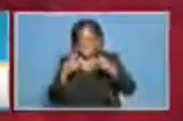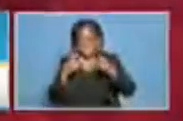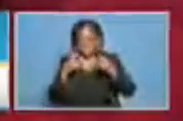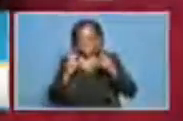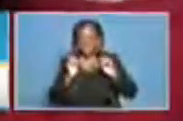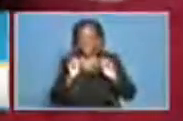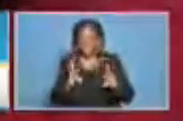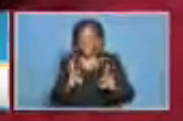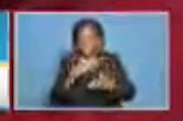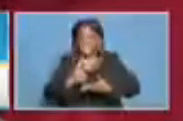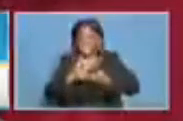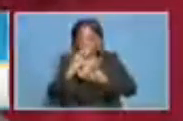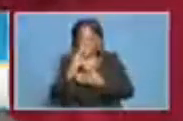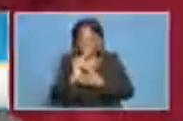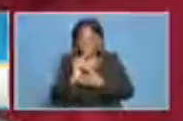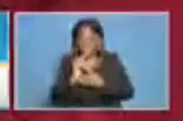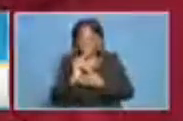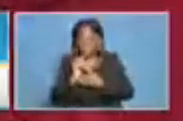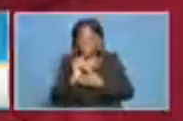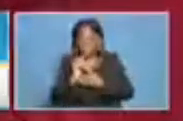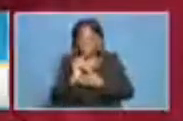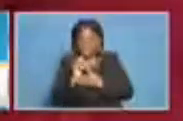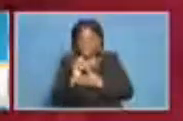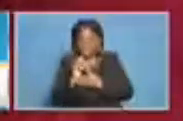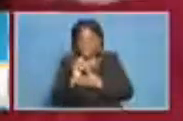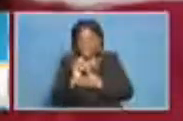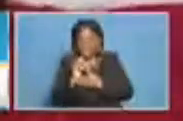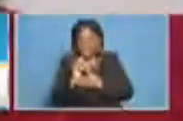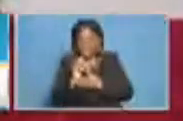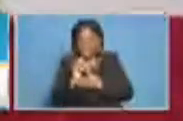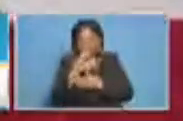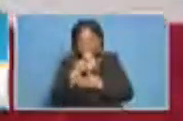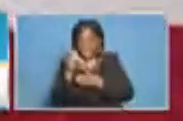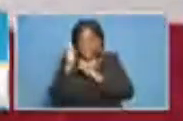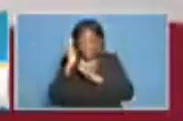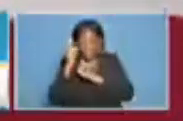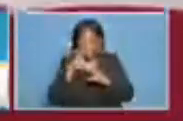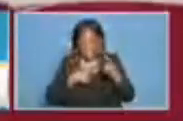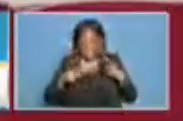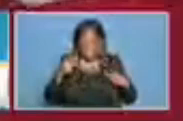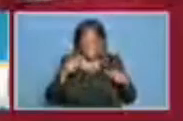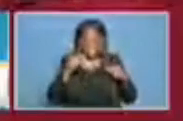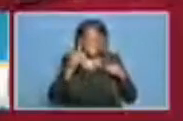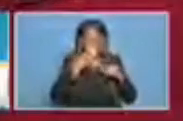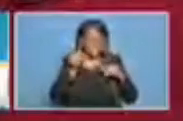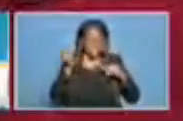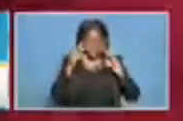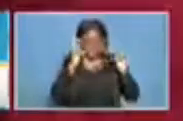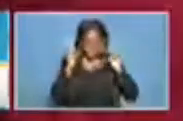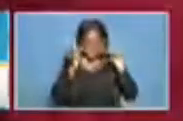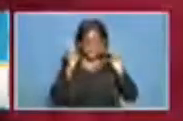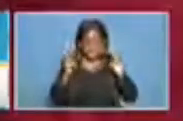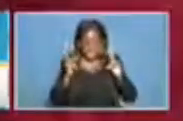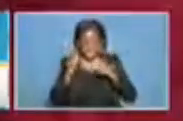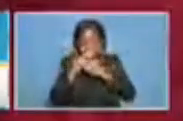diversify our investments in Jamaica, with our Jamaican portfolio. And the Bahamas, when we came here, we visited, we fell in love with it. We